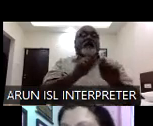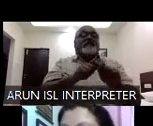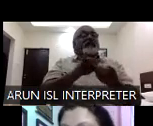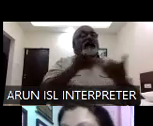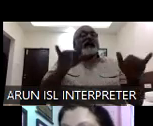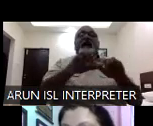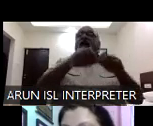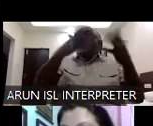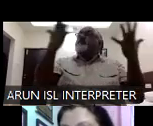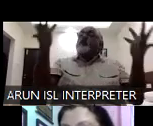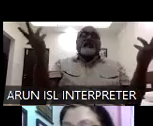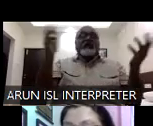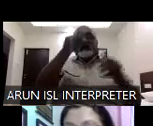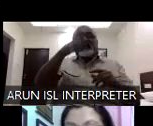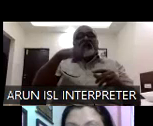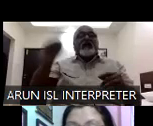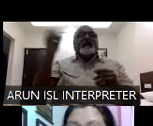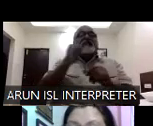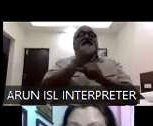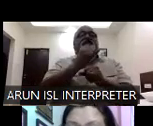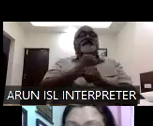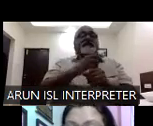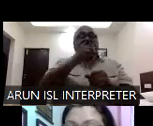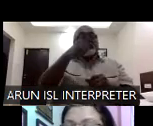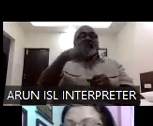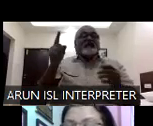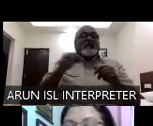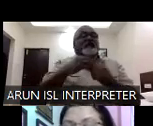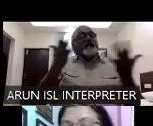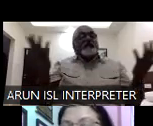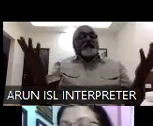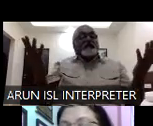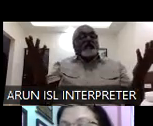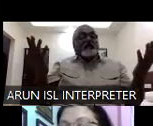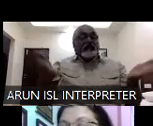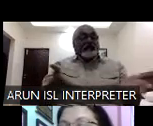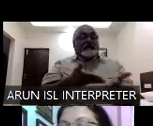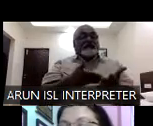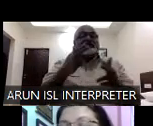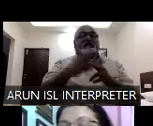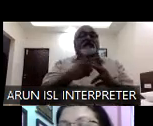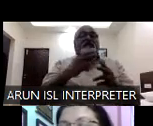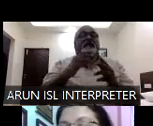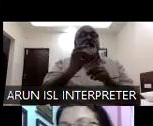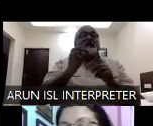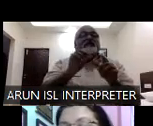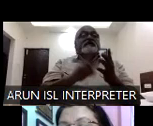other institution of governance. So this is a beauty of panchayatiraj,